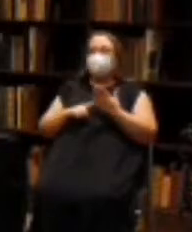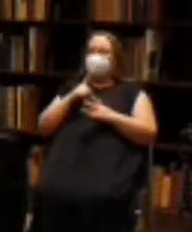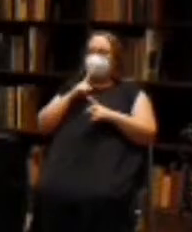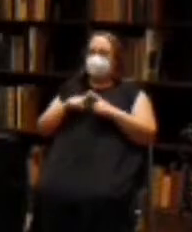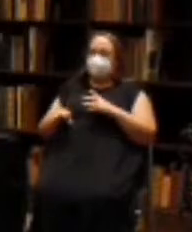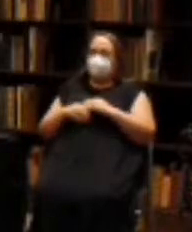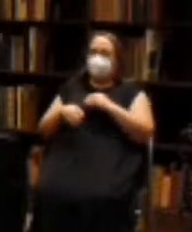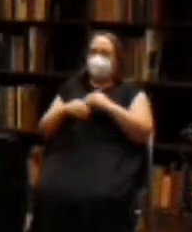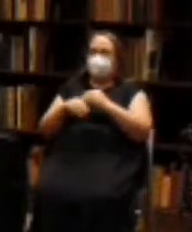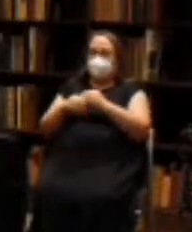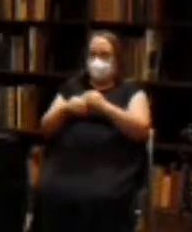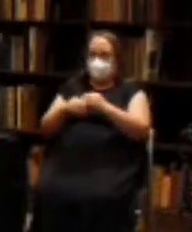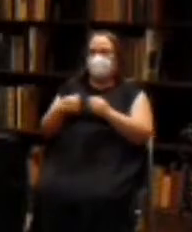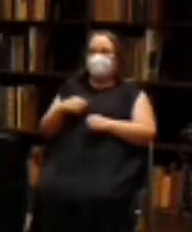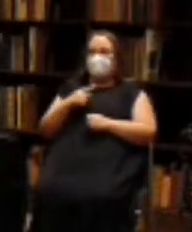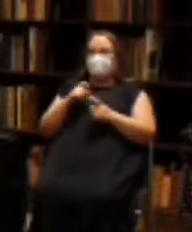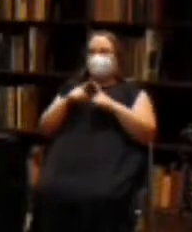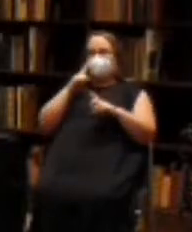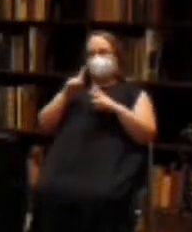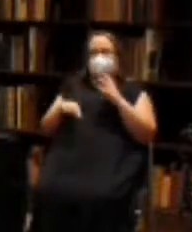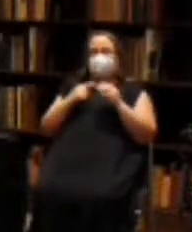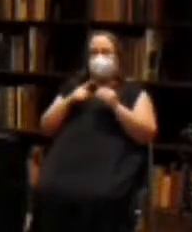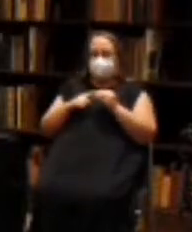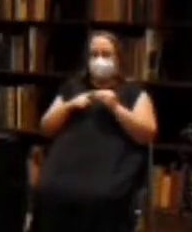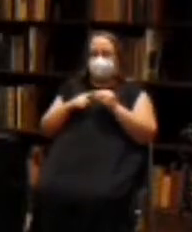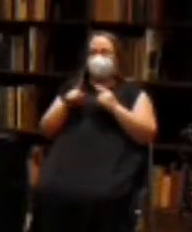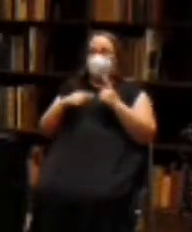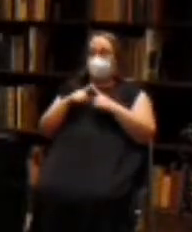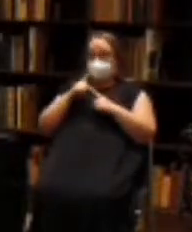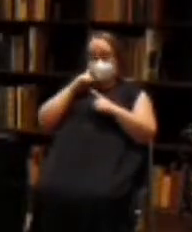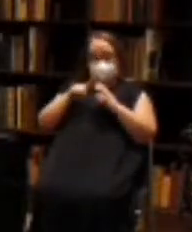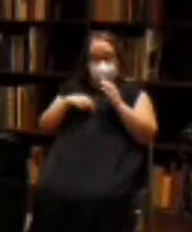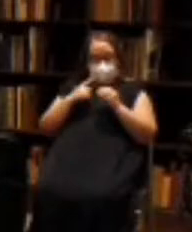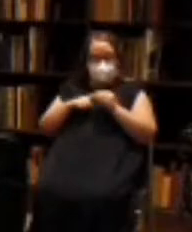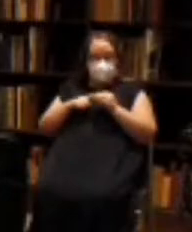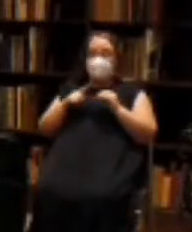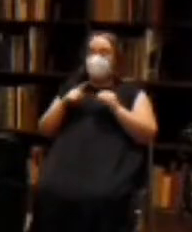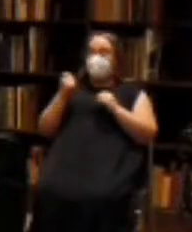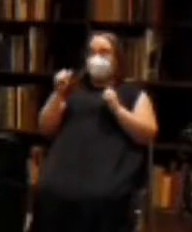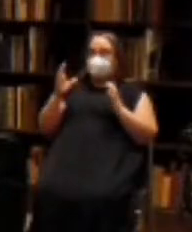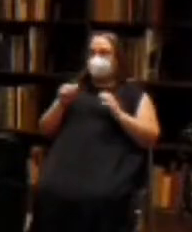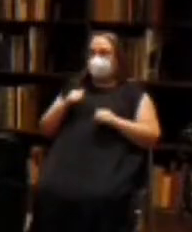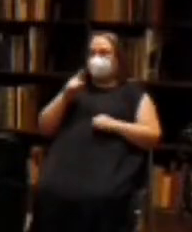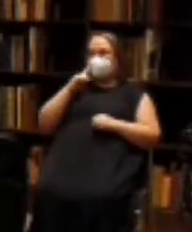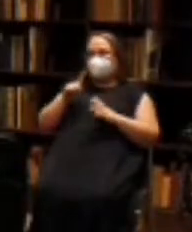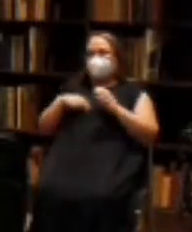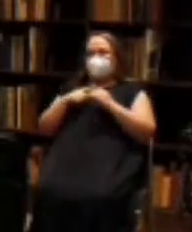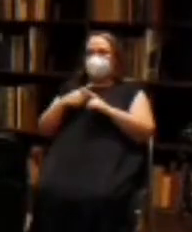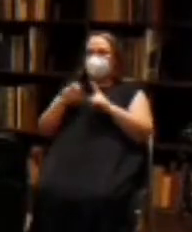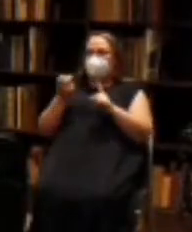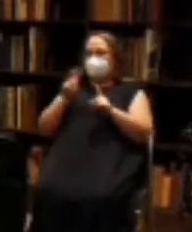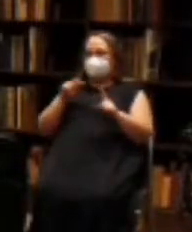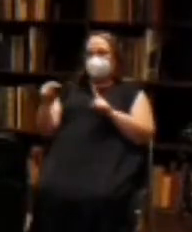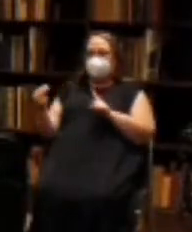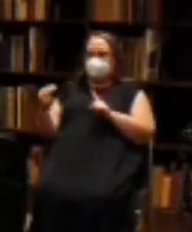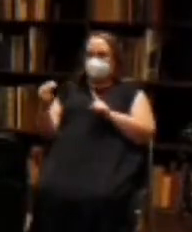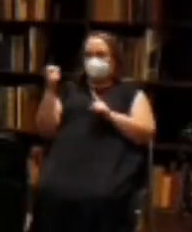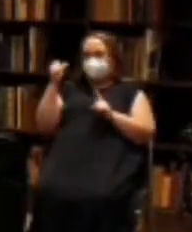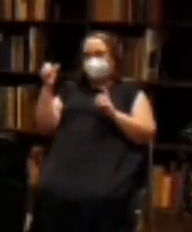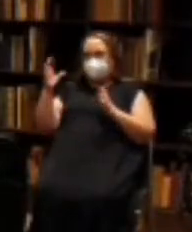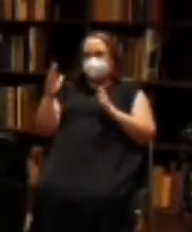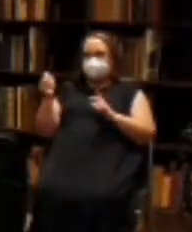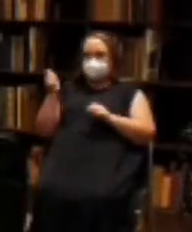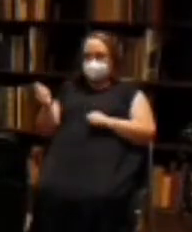on that we need to think about, when we think about activism, we need to think about activism from the perspective of the